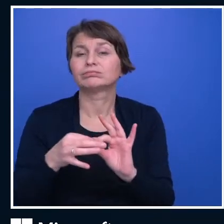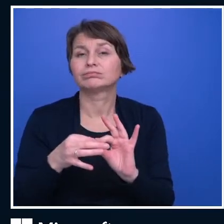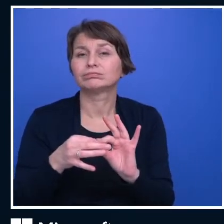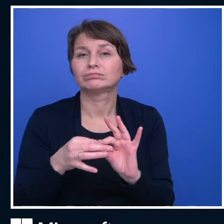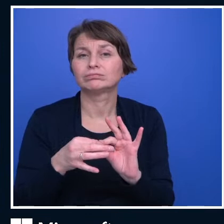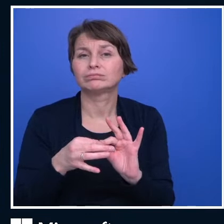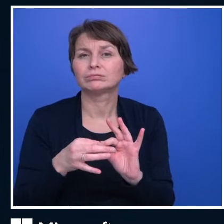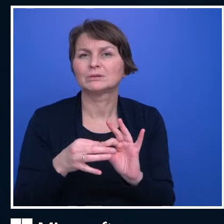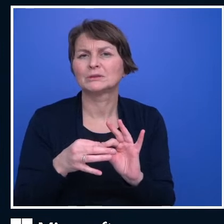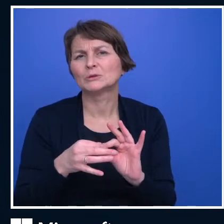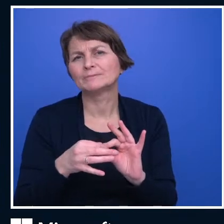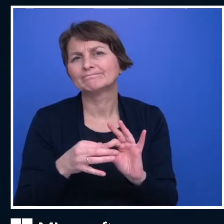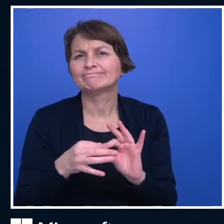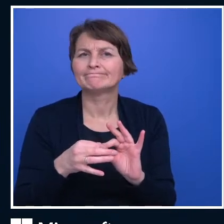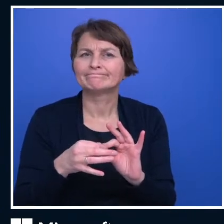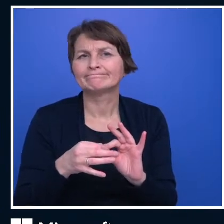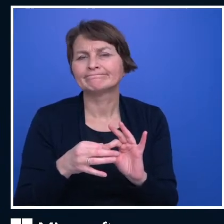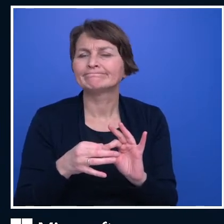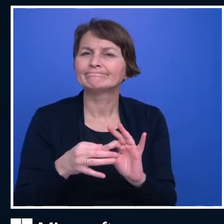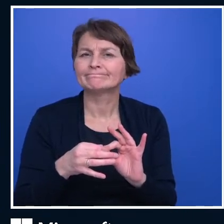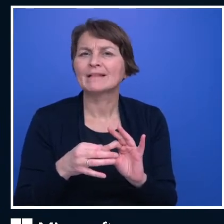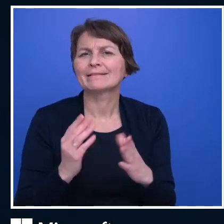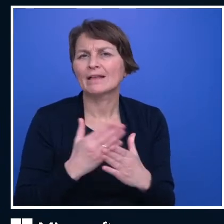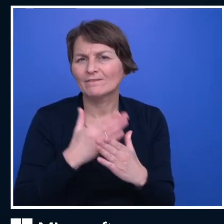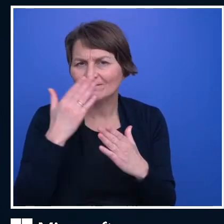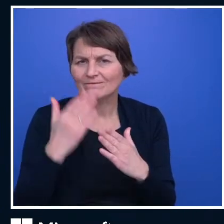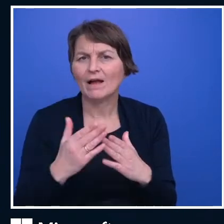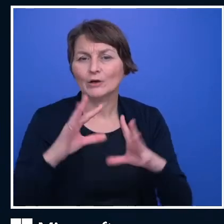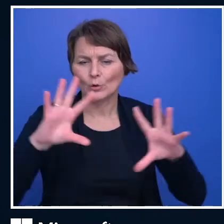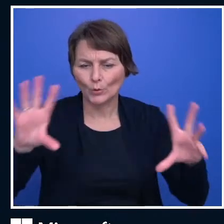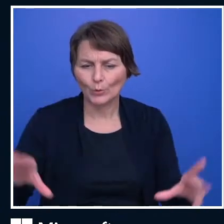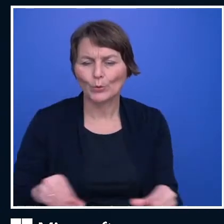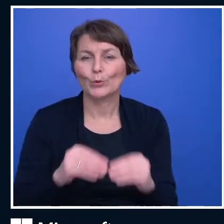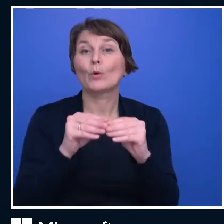basically the final result which we'll be training the data on.